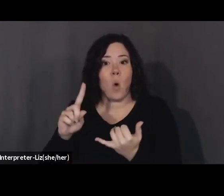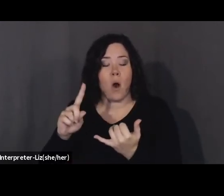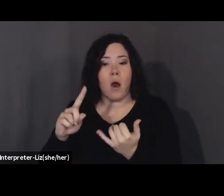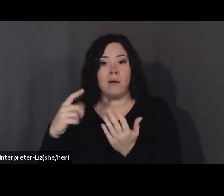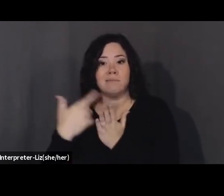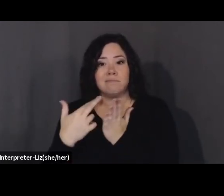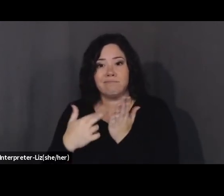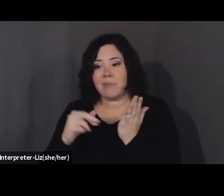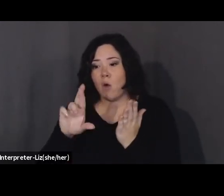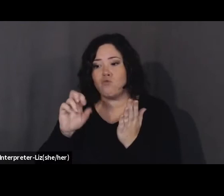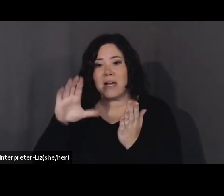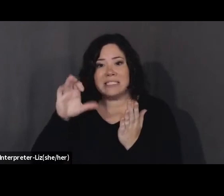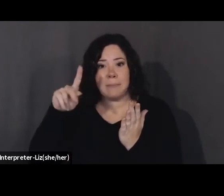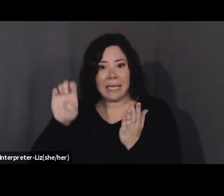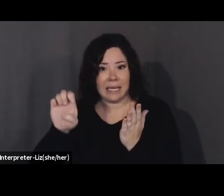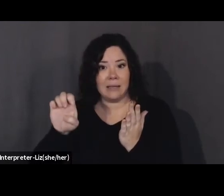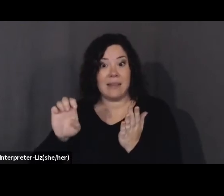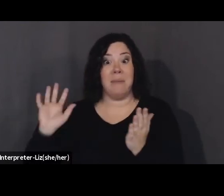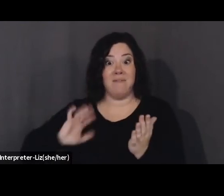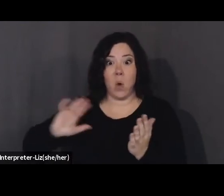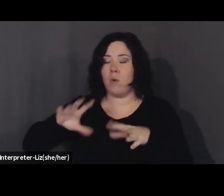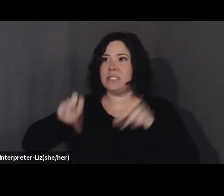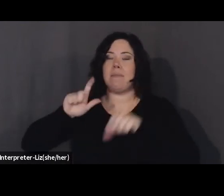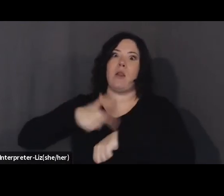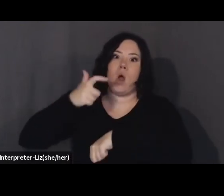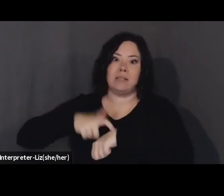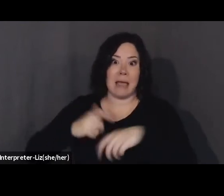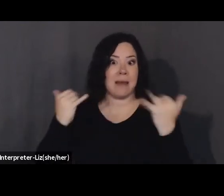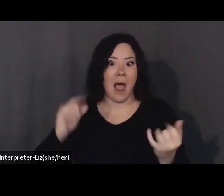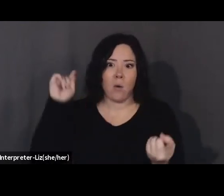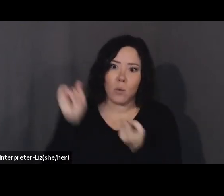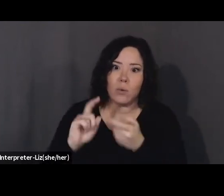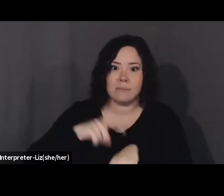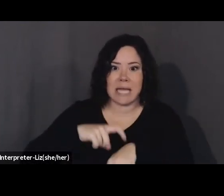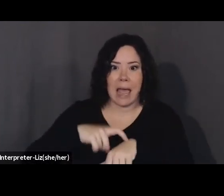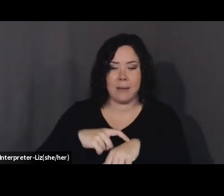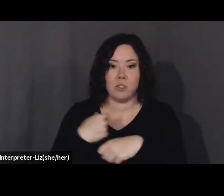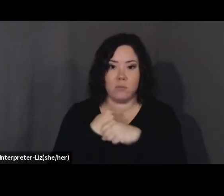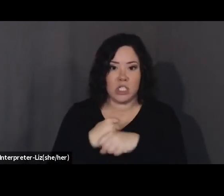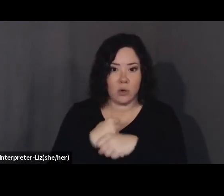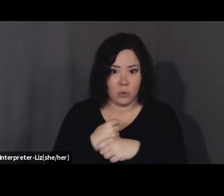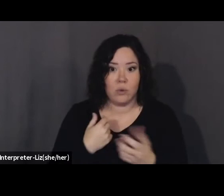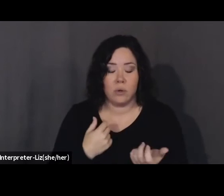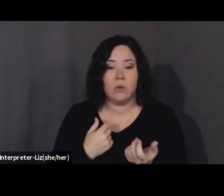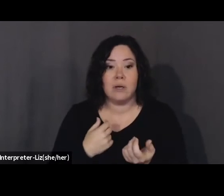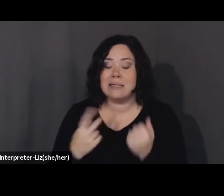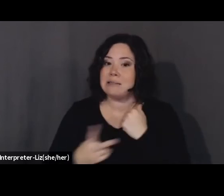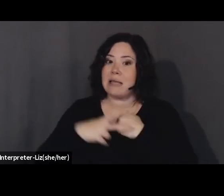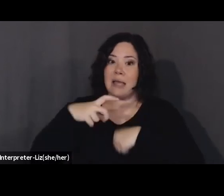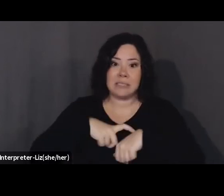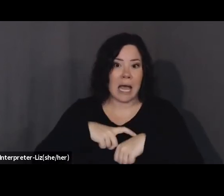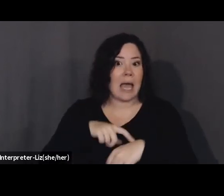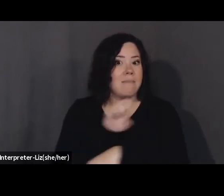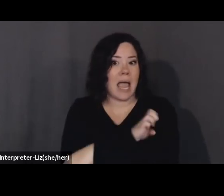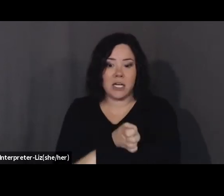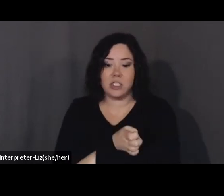twice as long to prepare it in the past. It made the process so much easier and saved time and energy. And I just want to let you